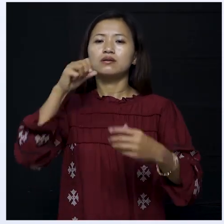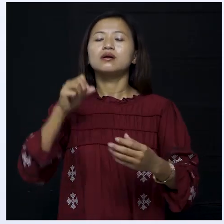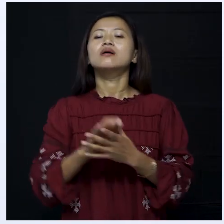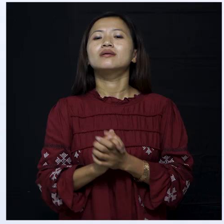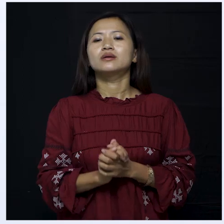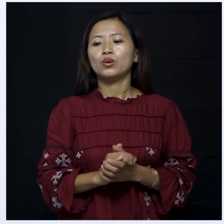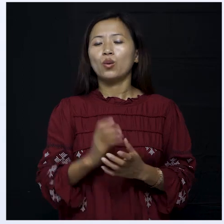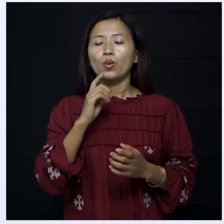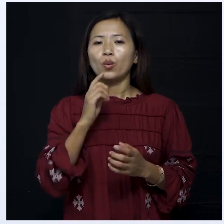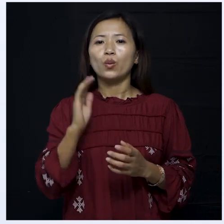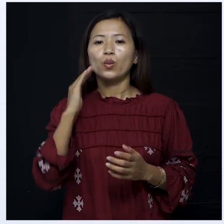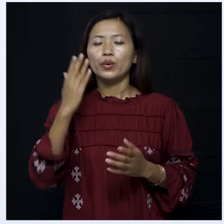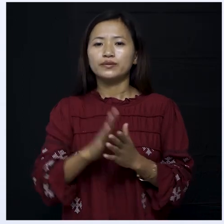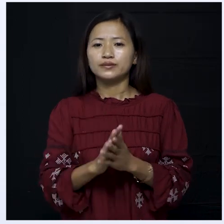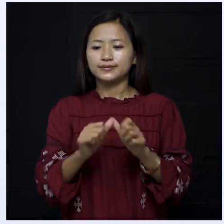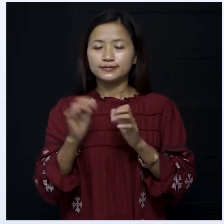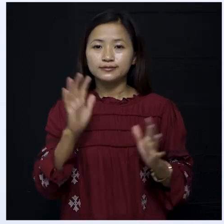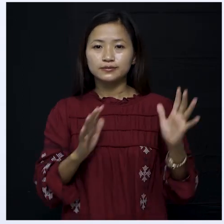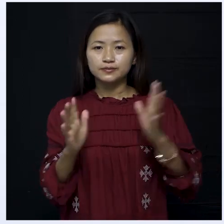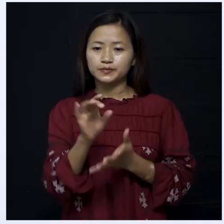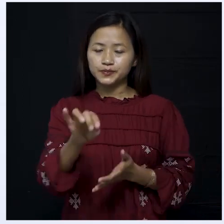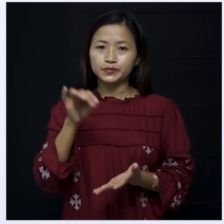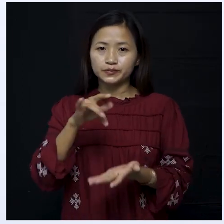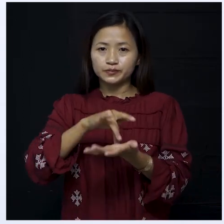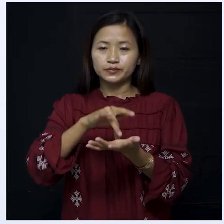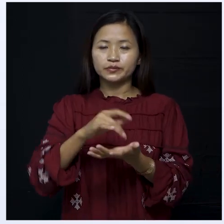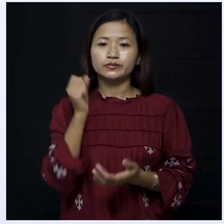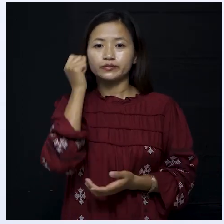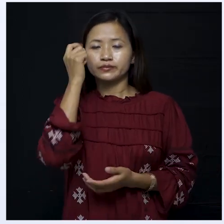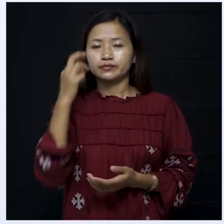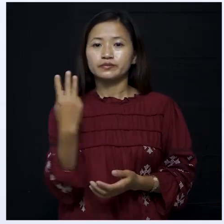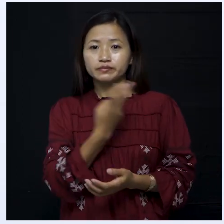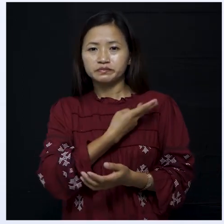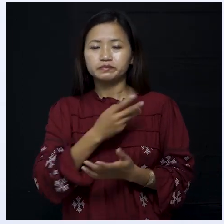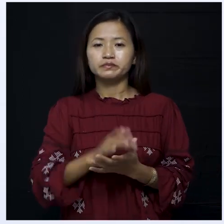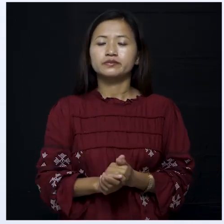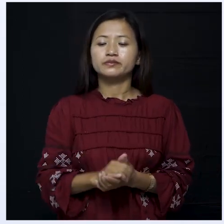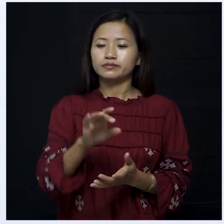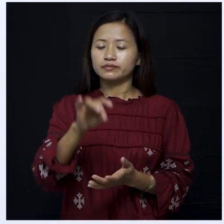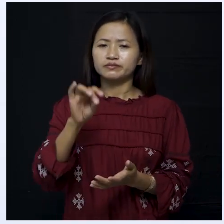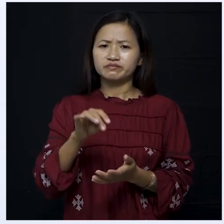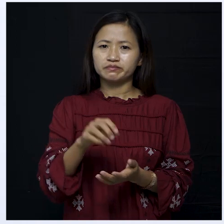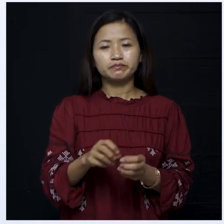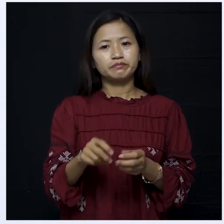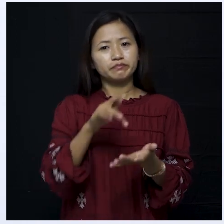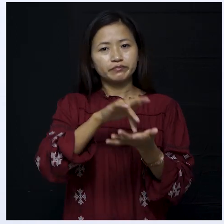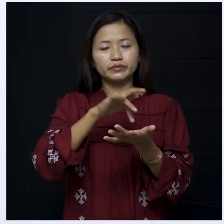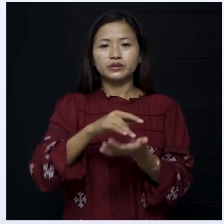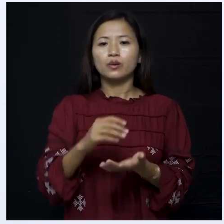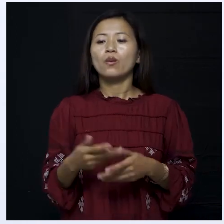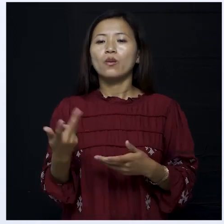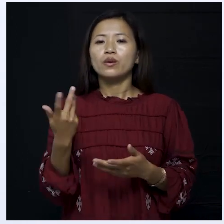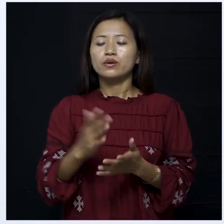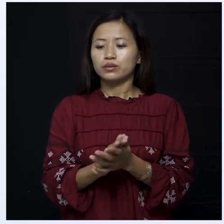when the action took place. So in this case here, we can understand that it has already taken place, whether we